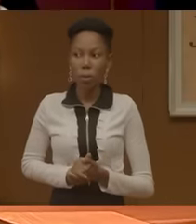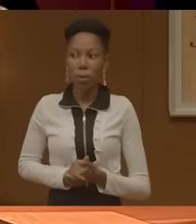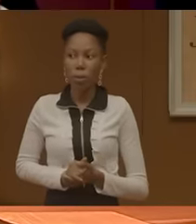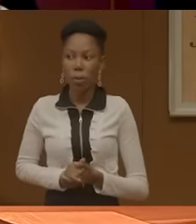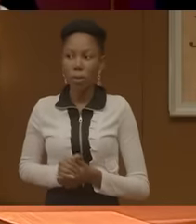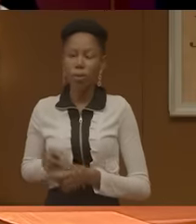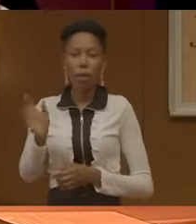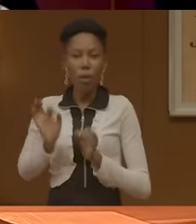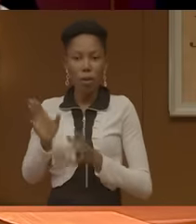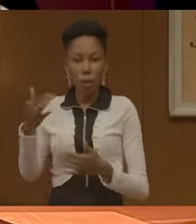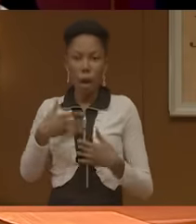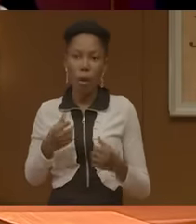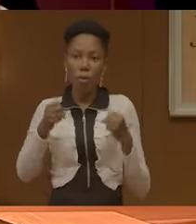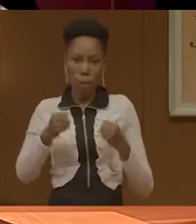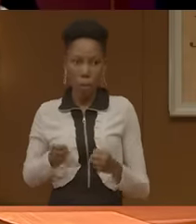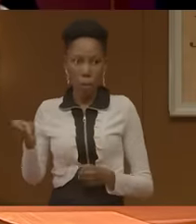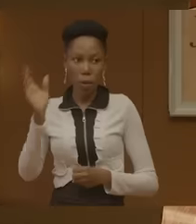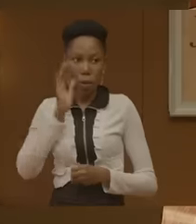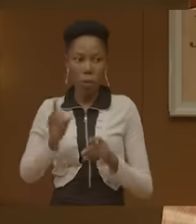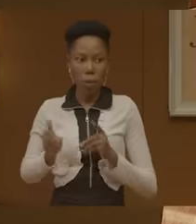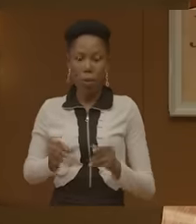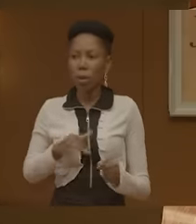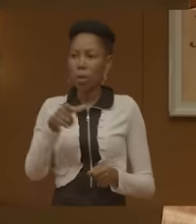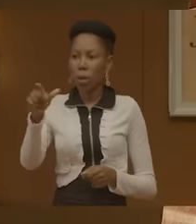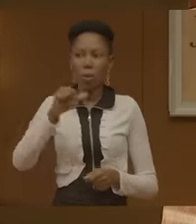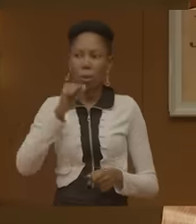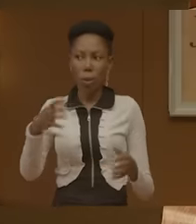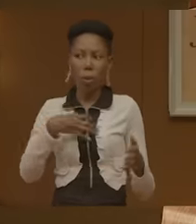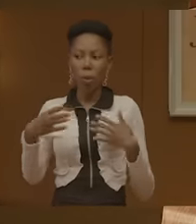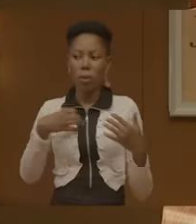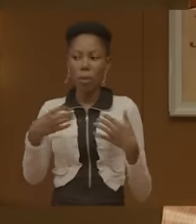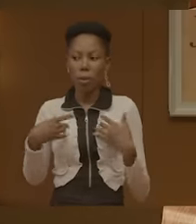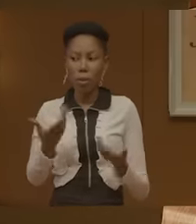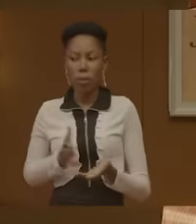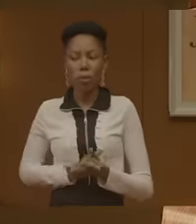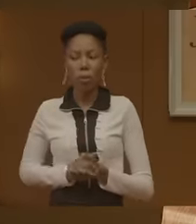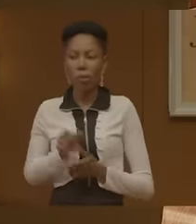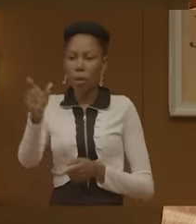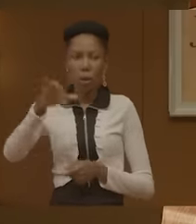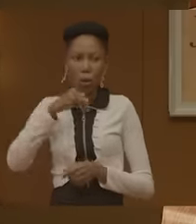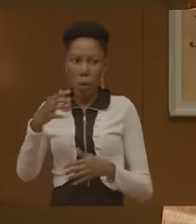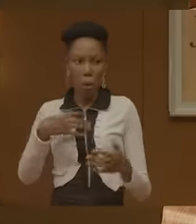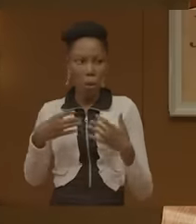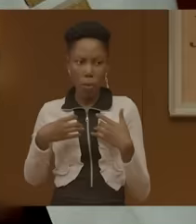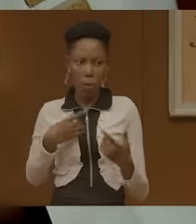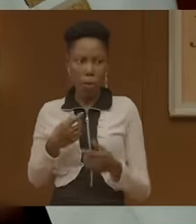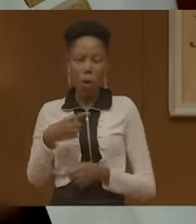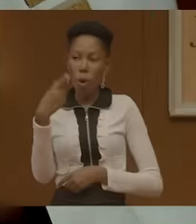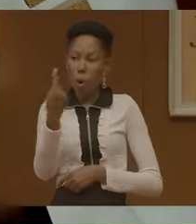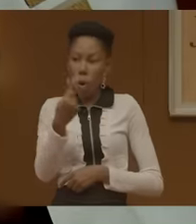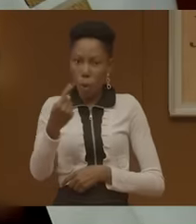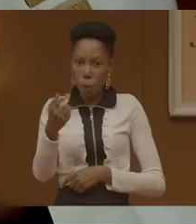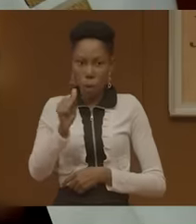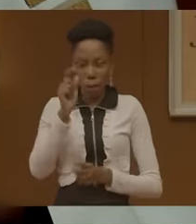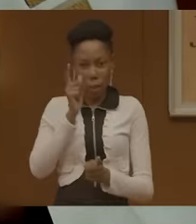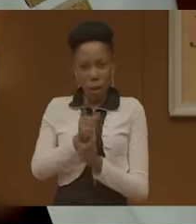own capacity reach. She's not complaining about that. I'm just asking you. She didn't say you don't take care of everybody. Your only concern is over